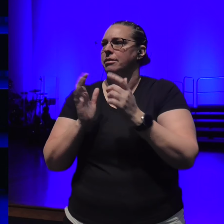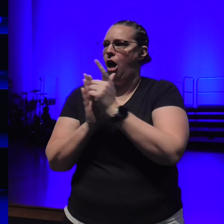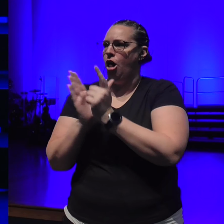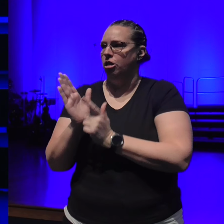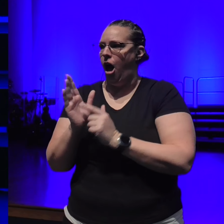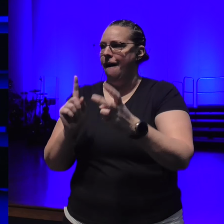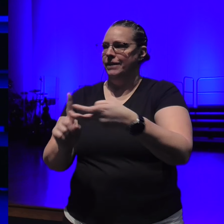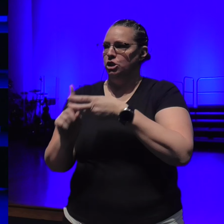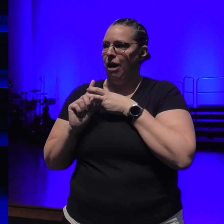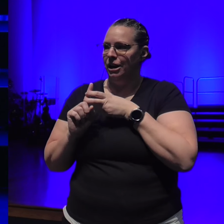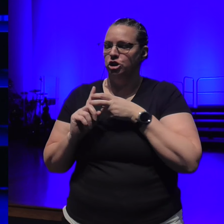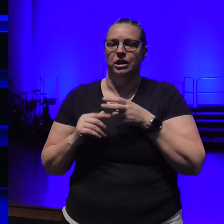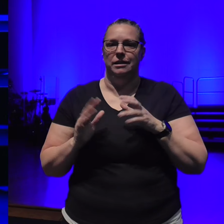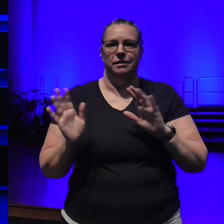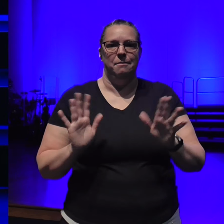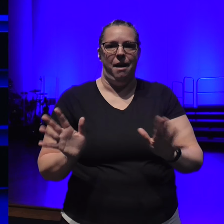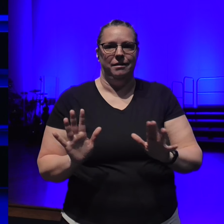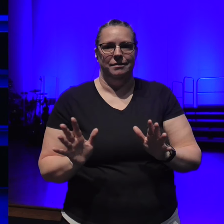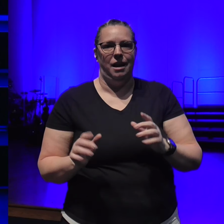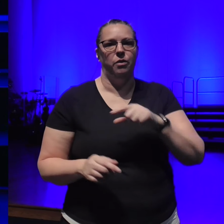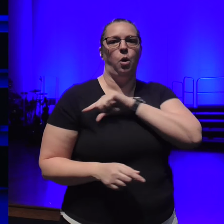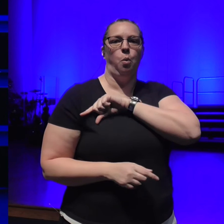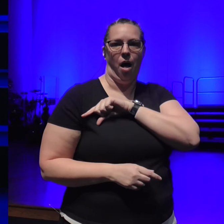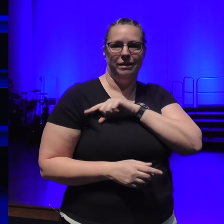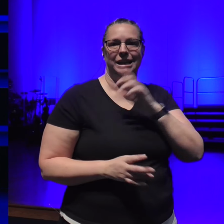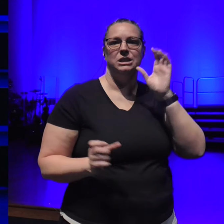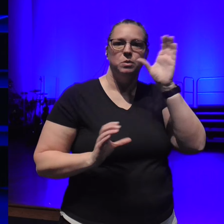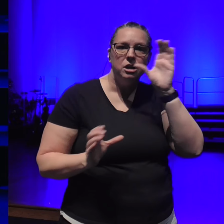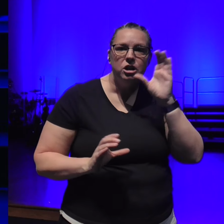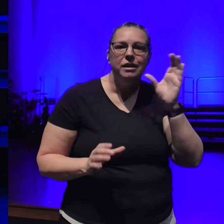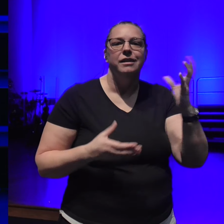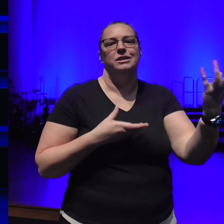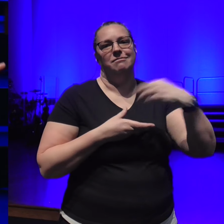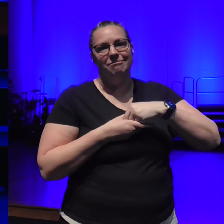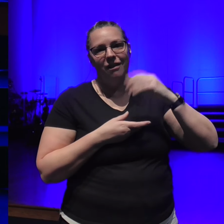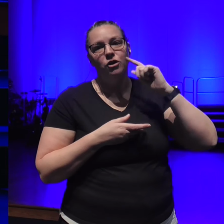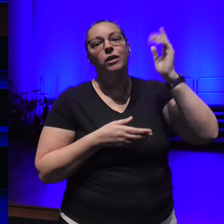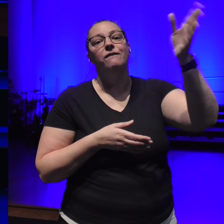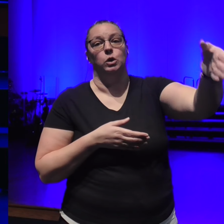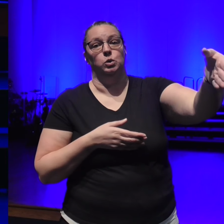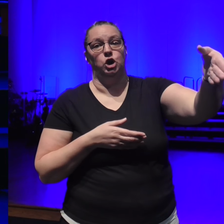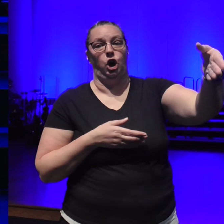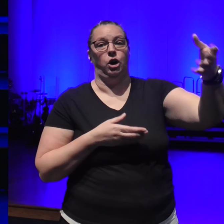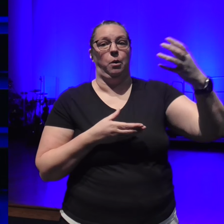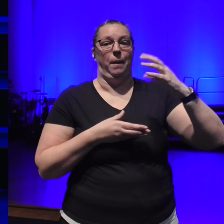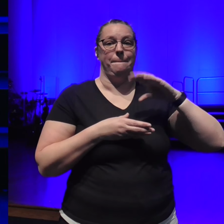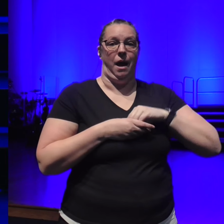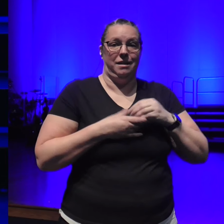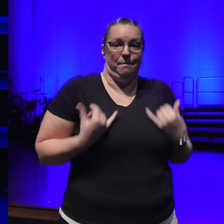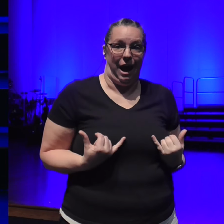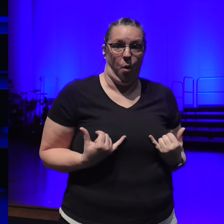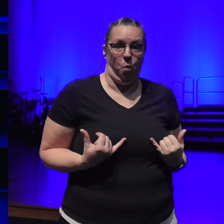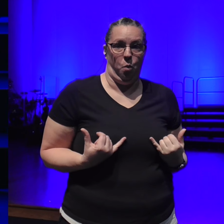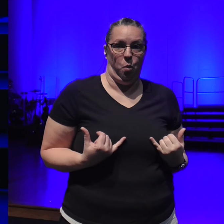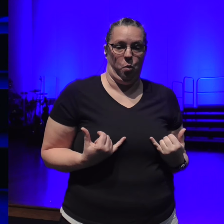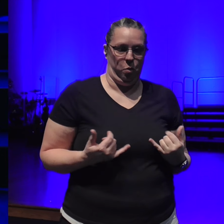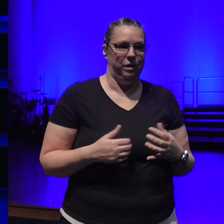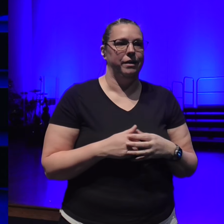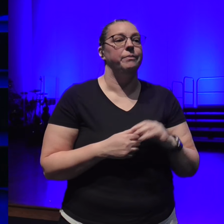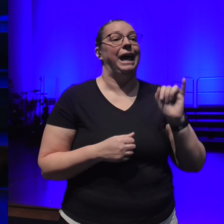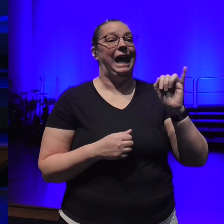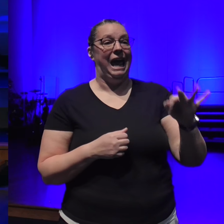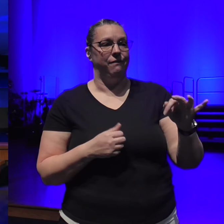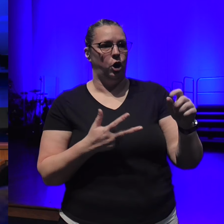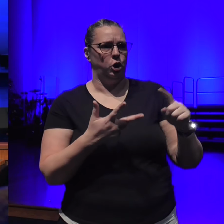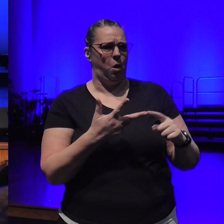Affirmative prayer is where we identify the qualities that we are seeking to embody in the future for an event, and we embody them right here and right now. If you are